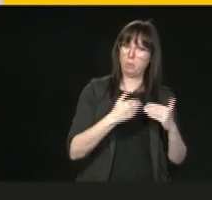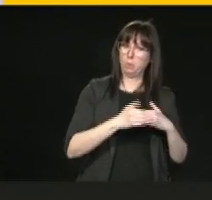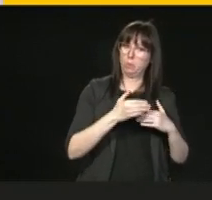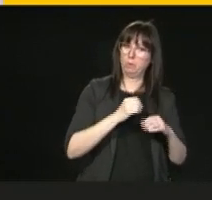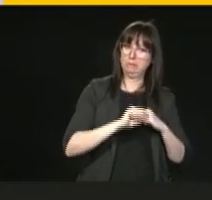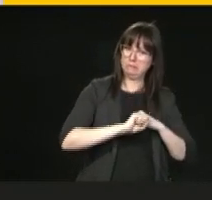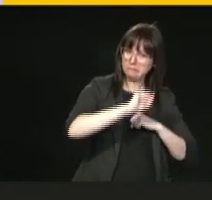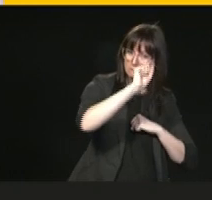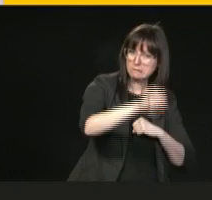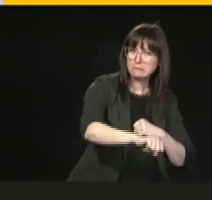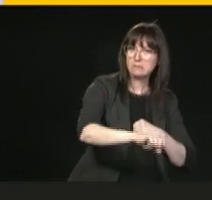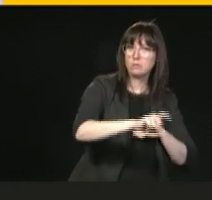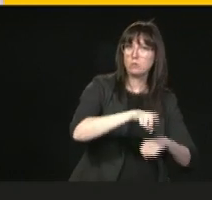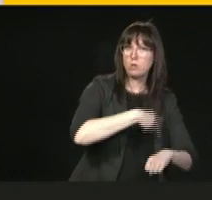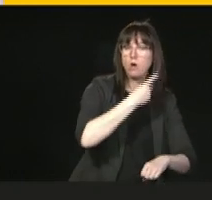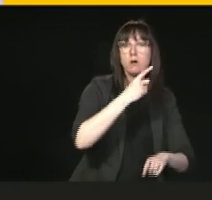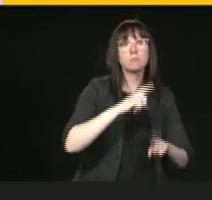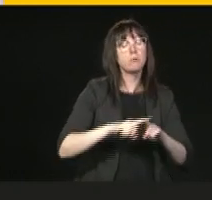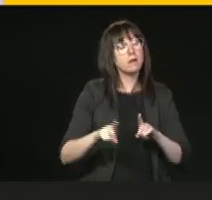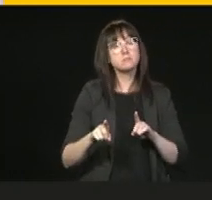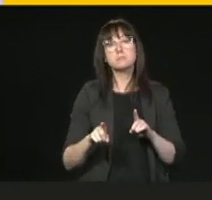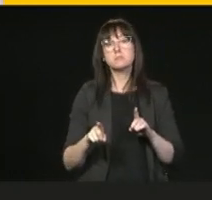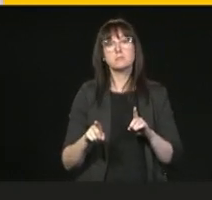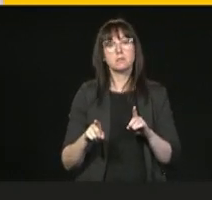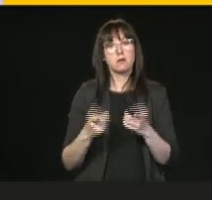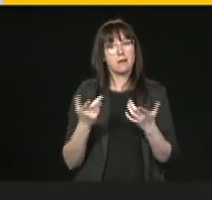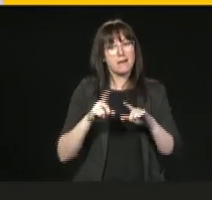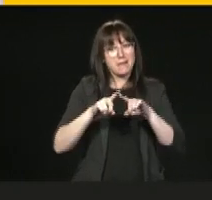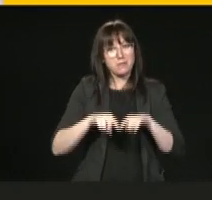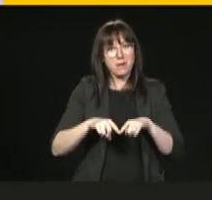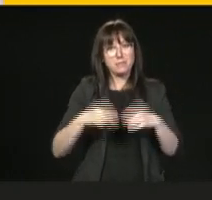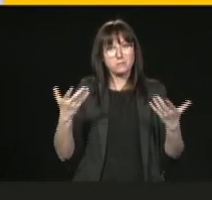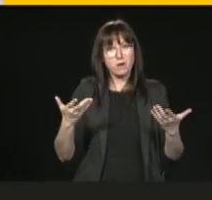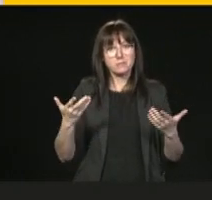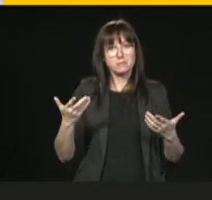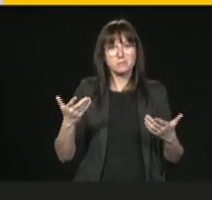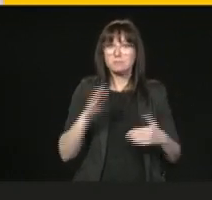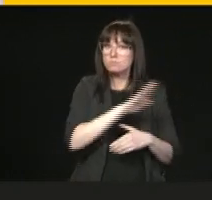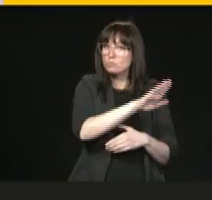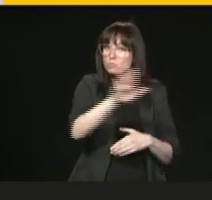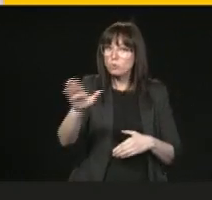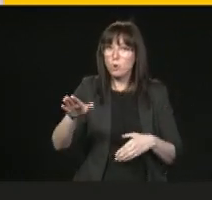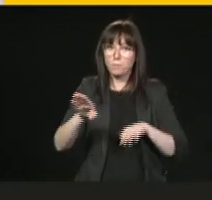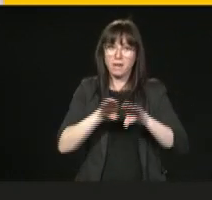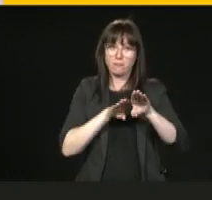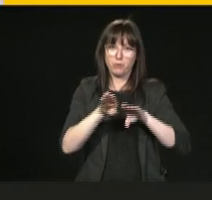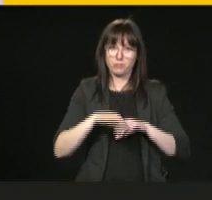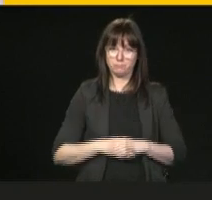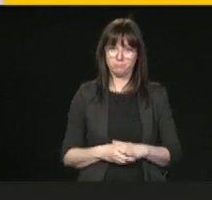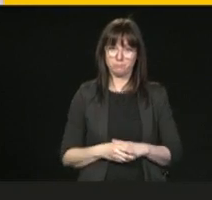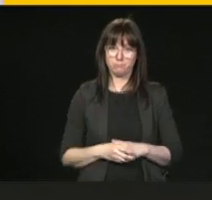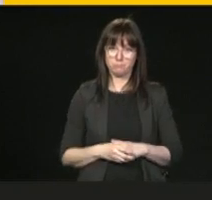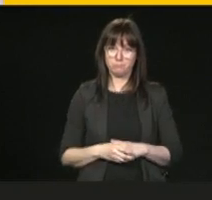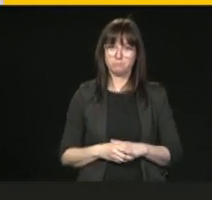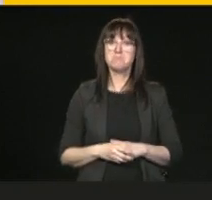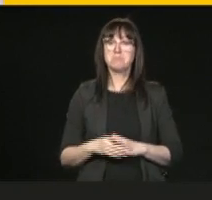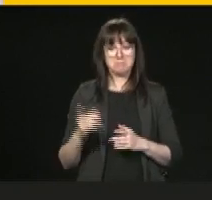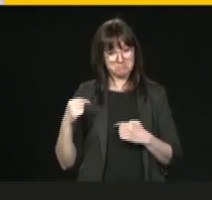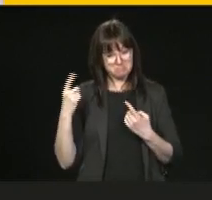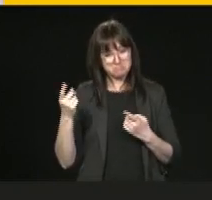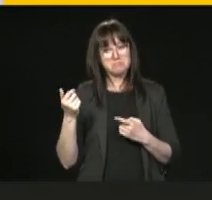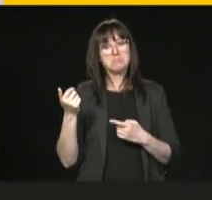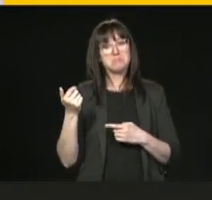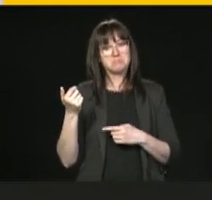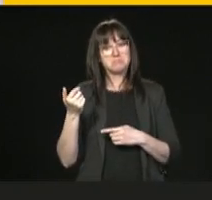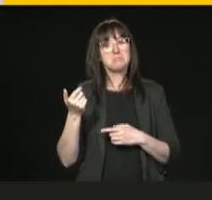pessimistic, they're longer than others, but all of this will depend on the choices that Canadians make now and the choices they've made